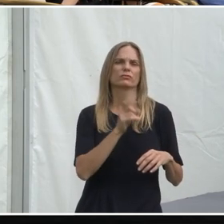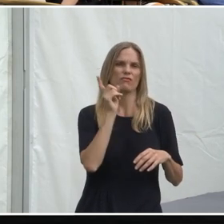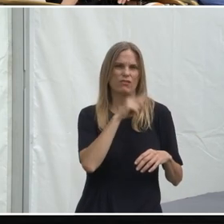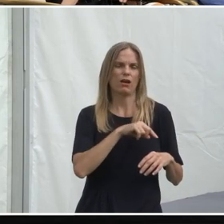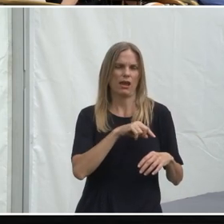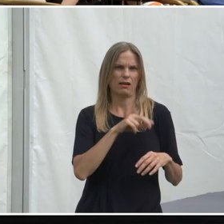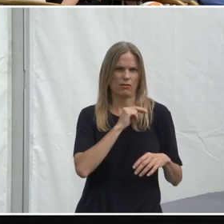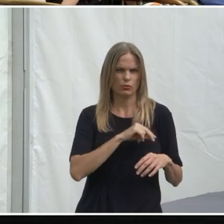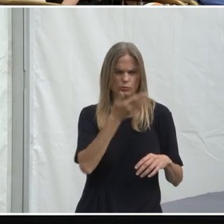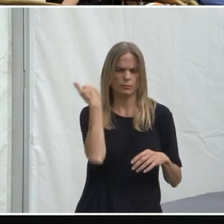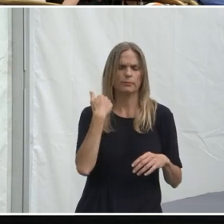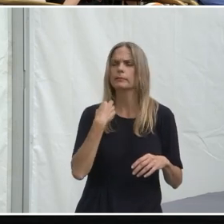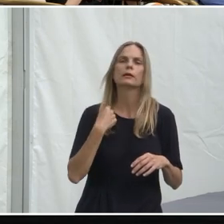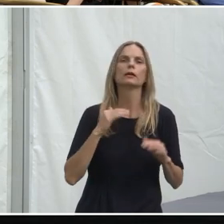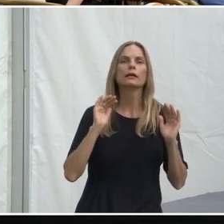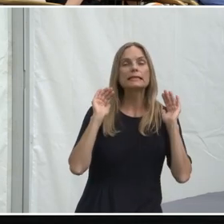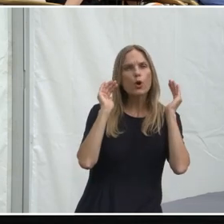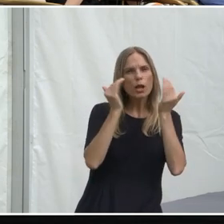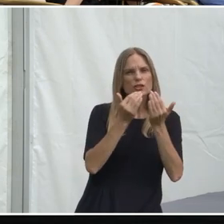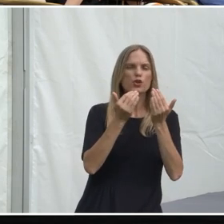isolation, and all these kind of things.